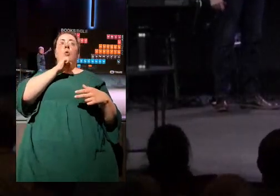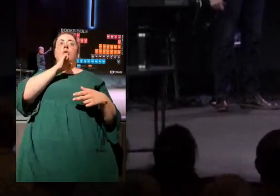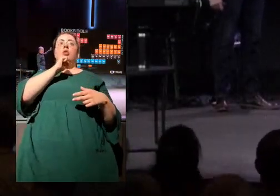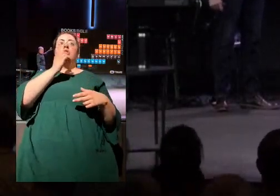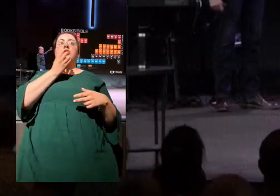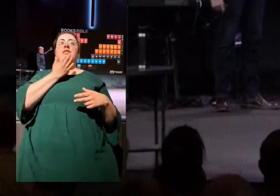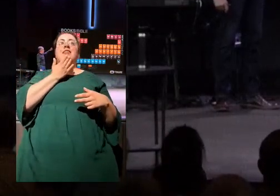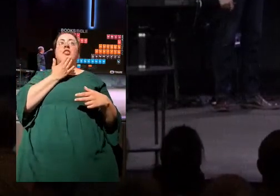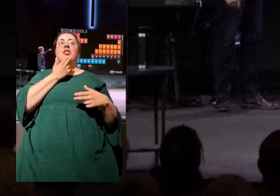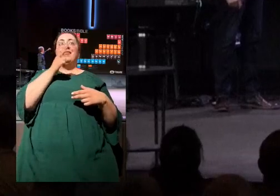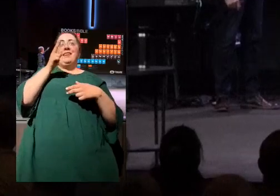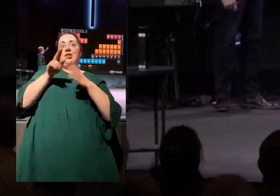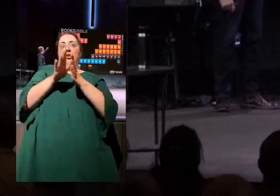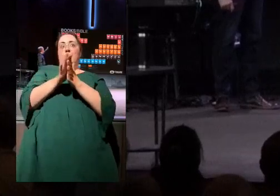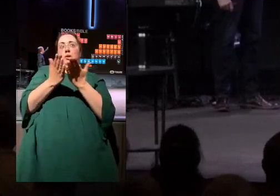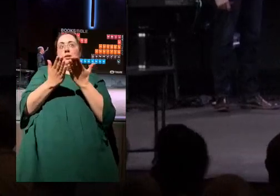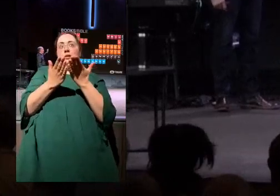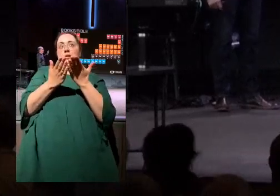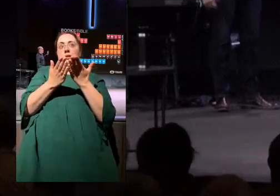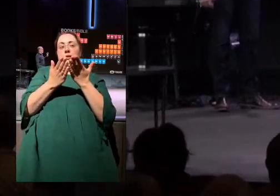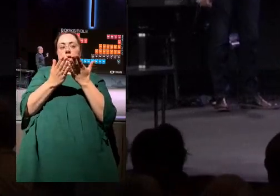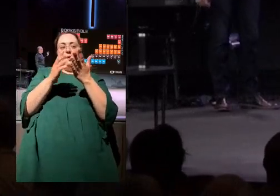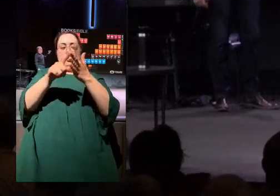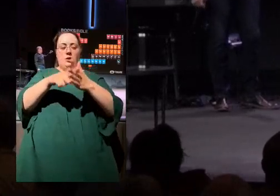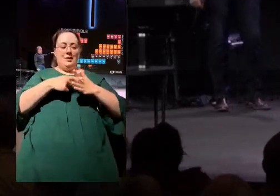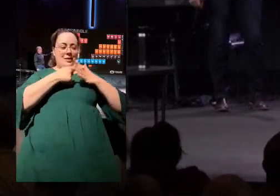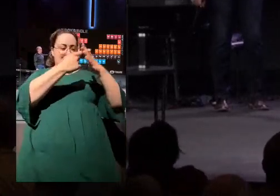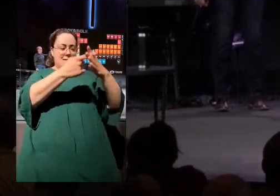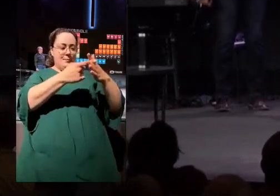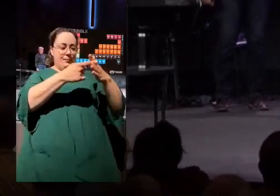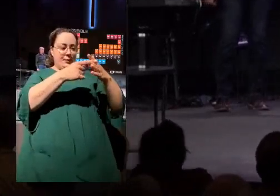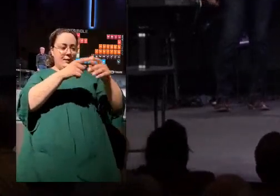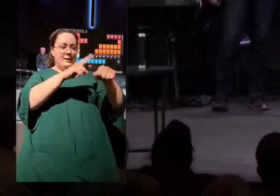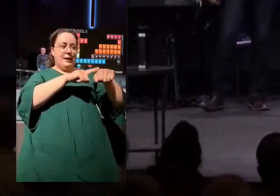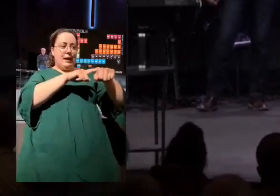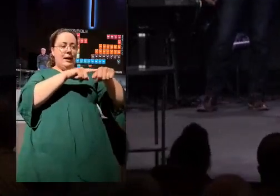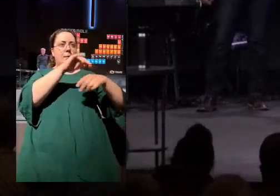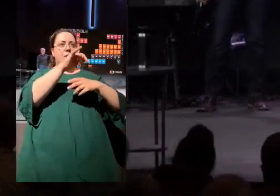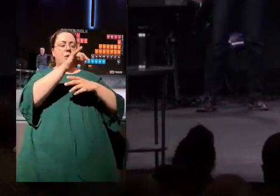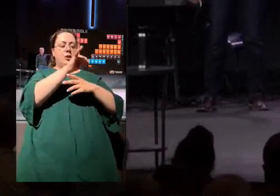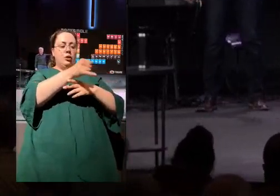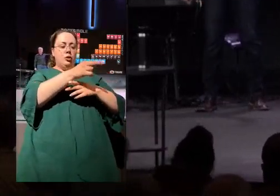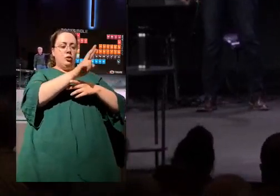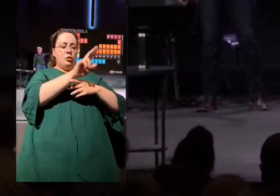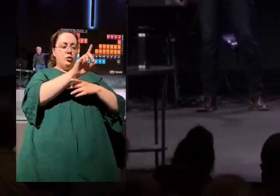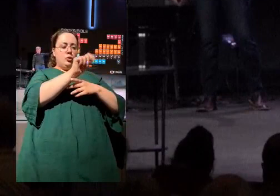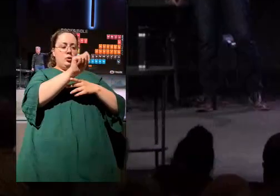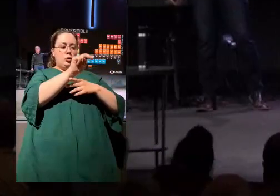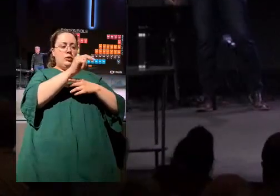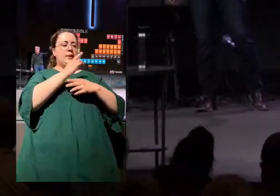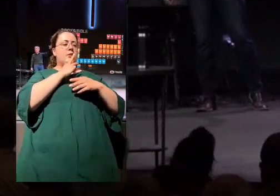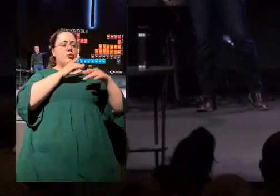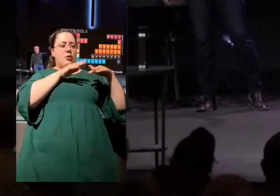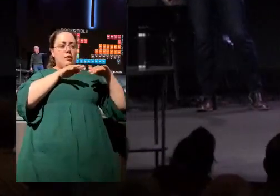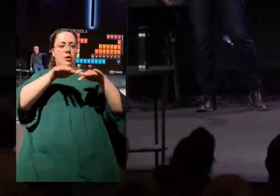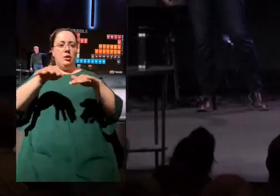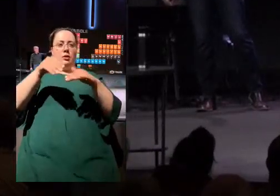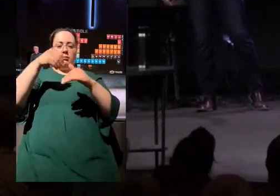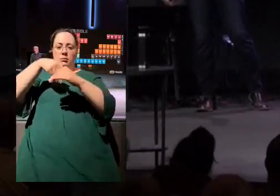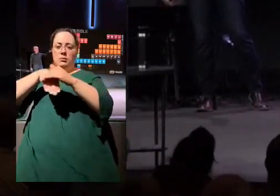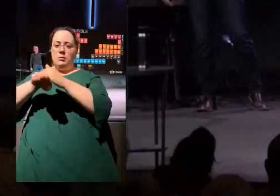books. They take us from the time that they cross over what's called the Jordan River into what was the promised land where they